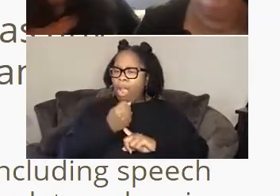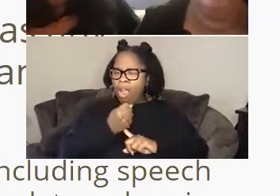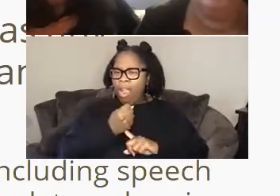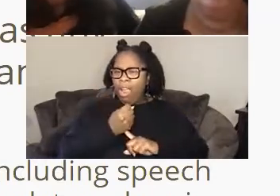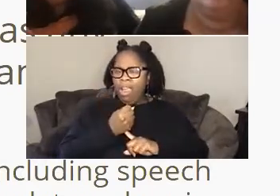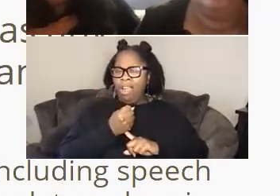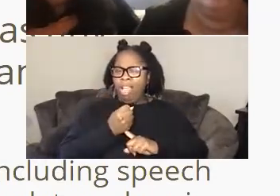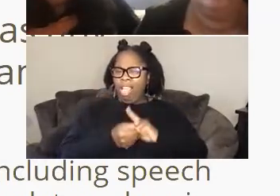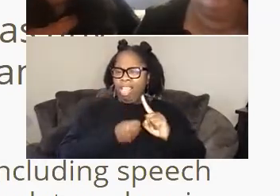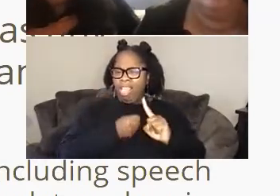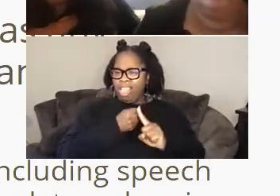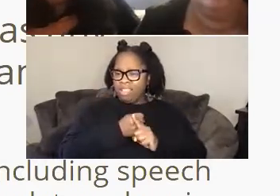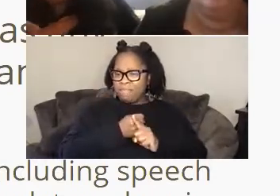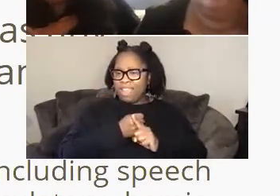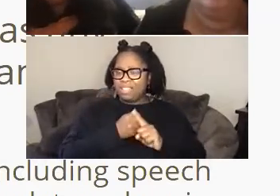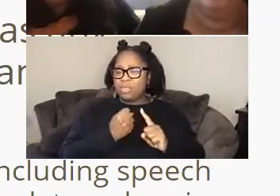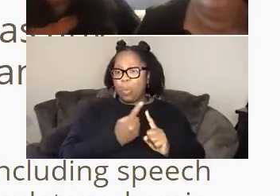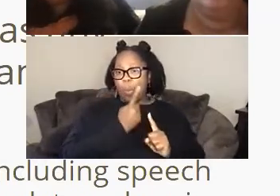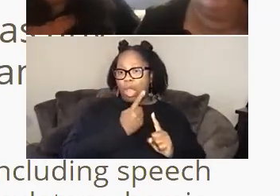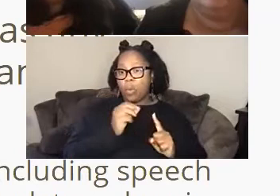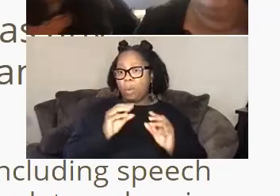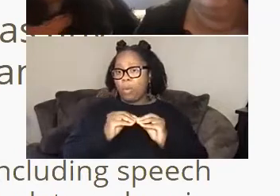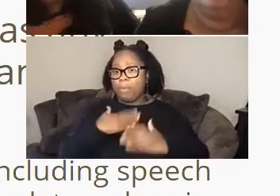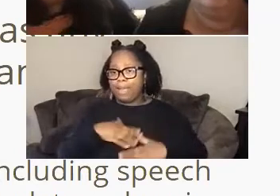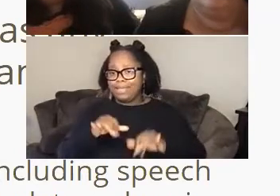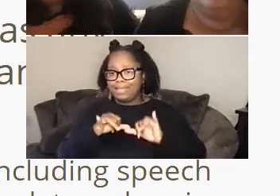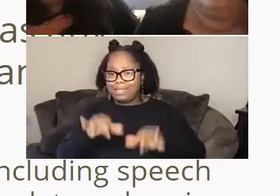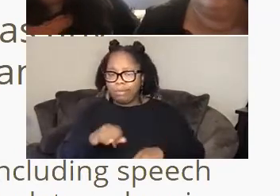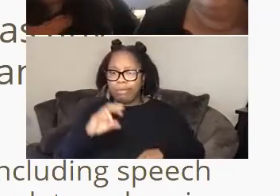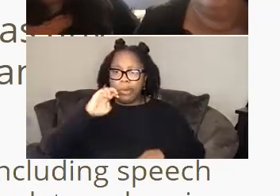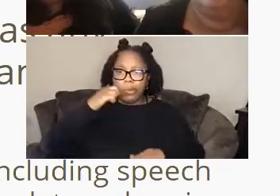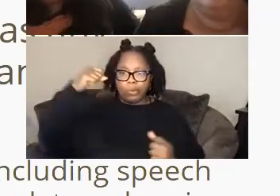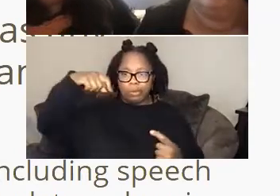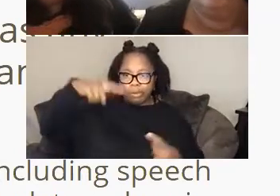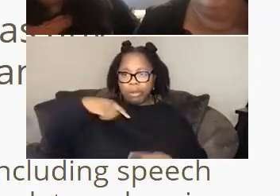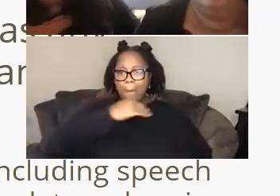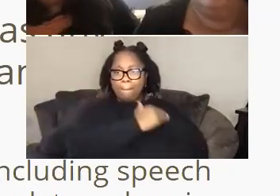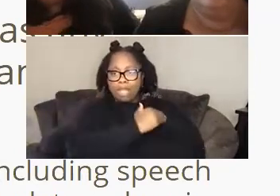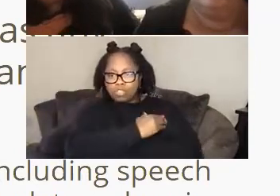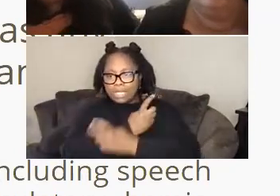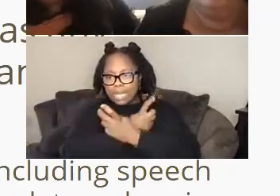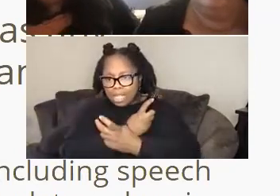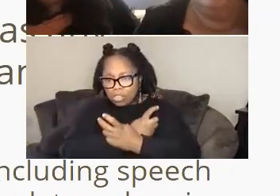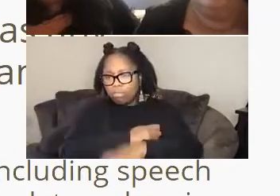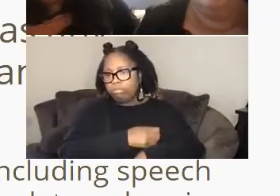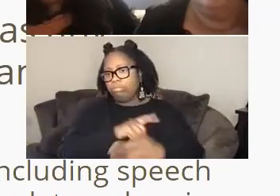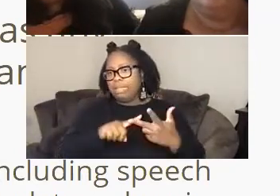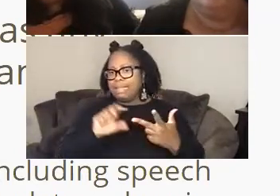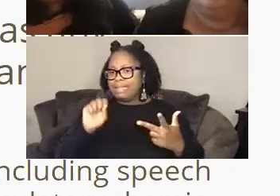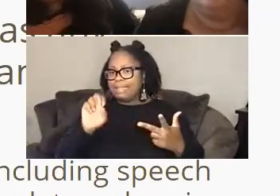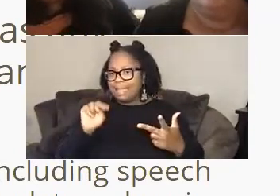that's affecting one or more body systems, such as neurological, musculoskeletal, sense